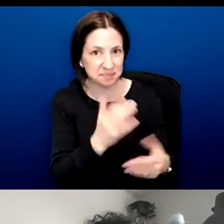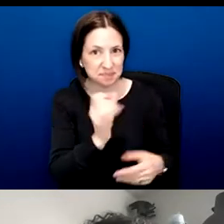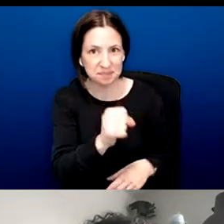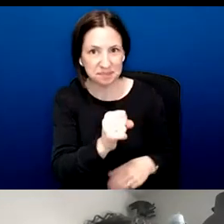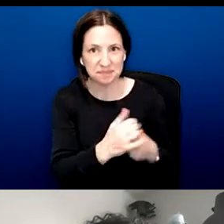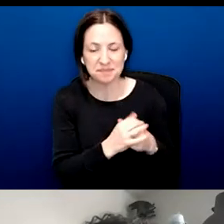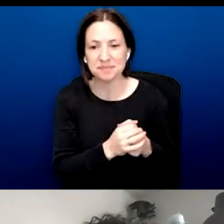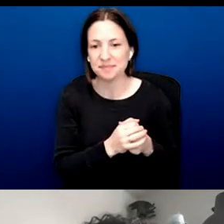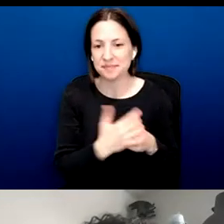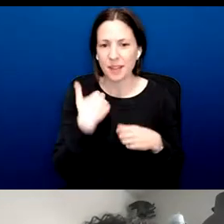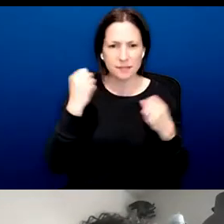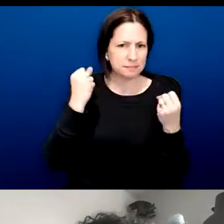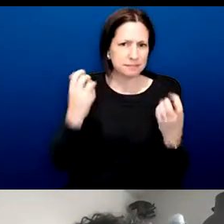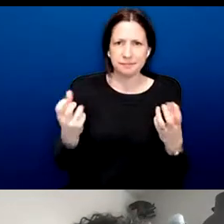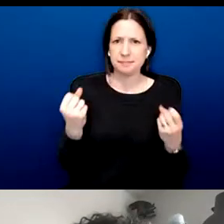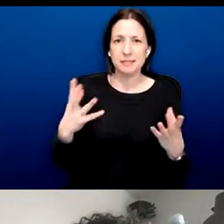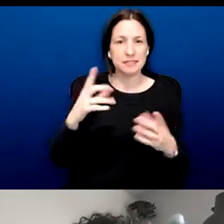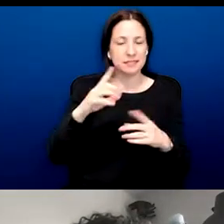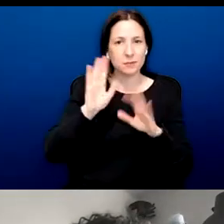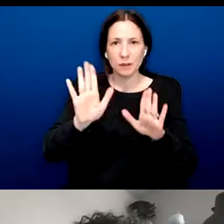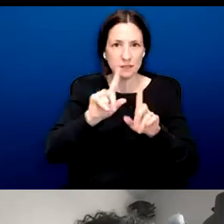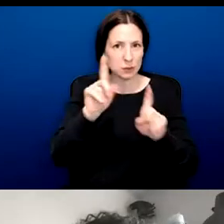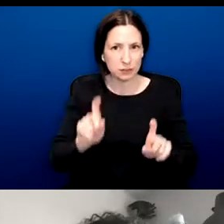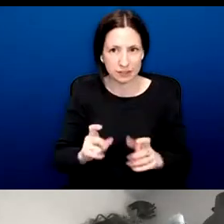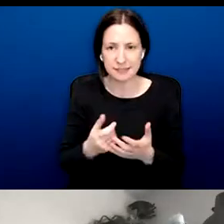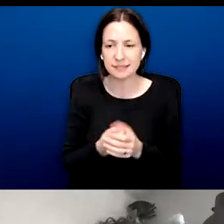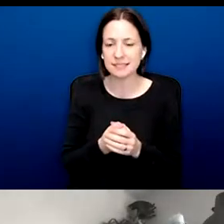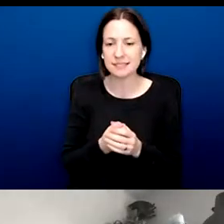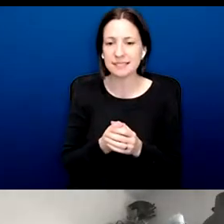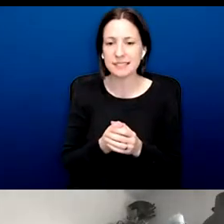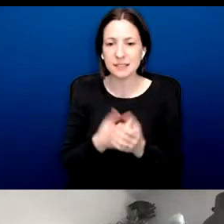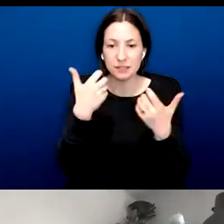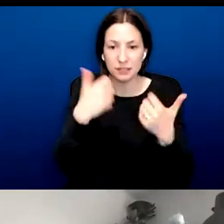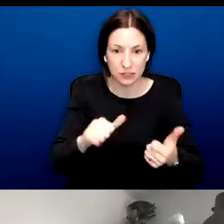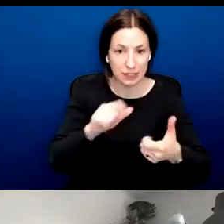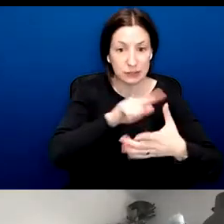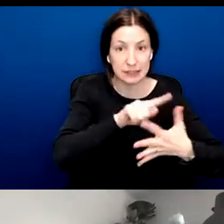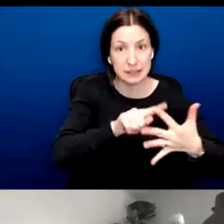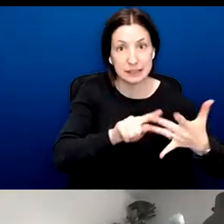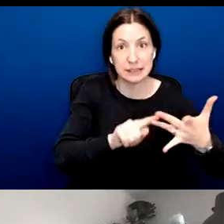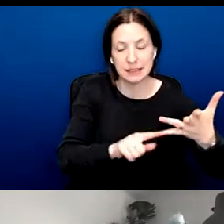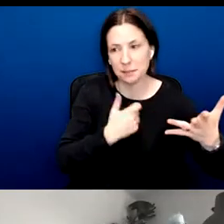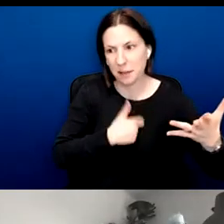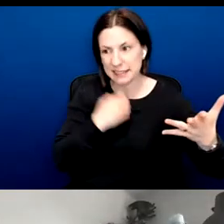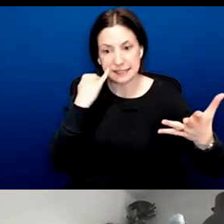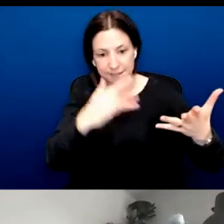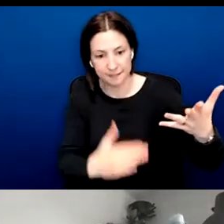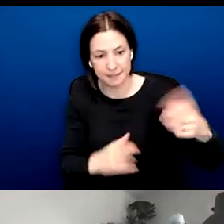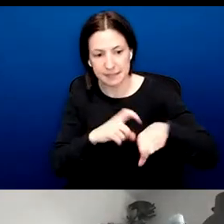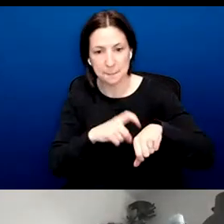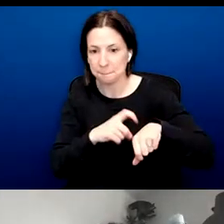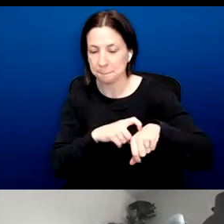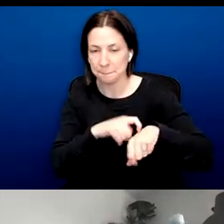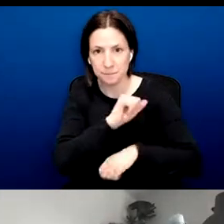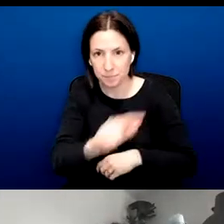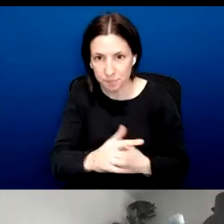There's so many great questions, and my apologies ahead of time if we don't get to everyone's. And I